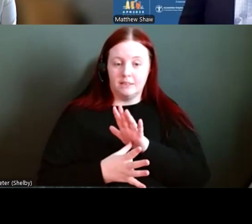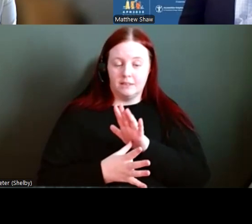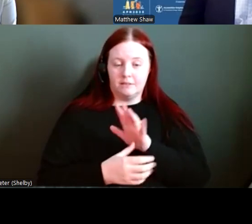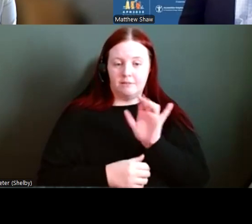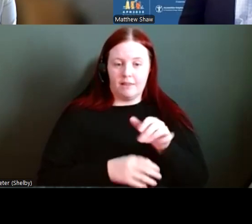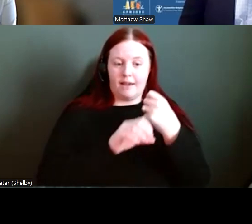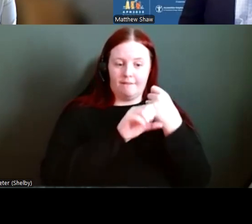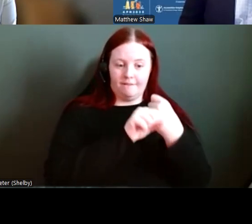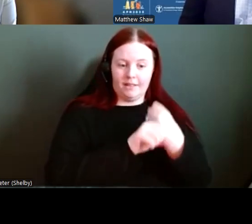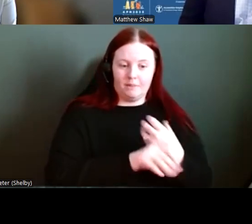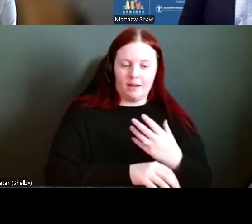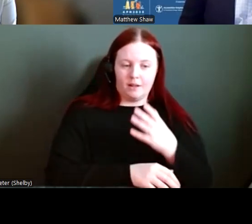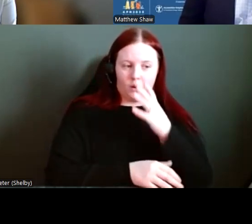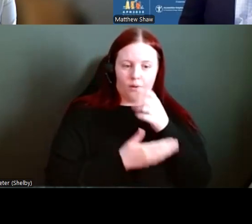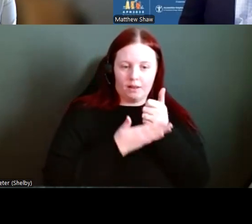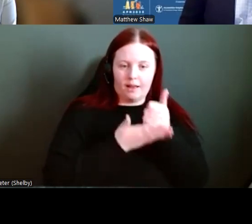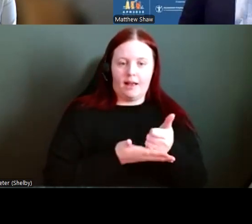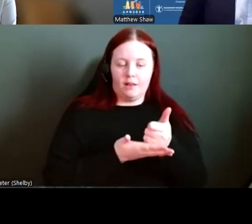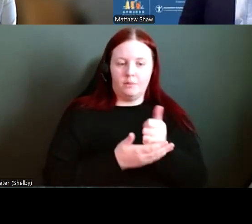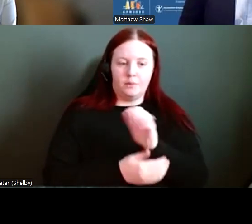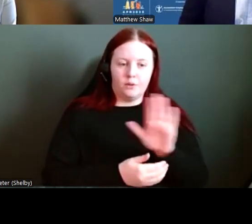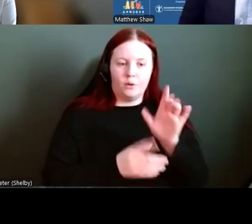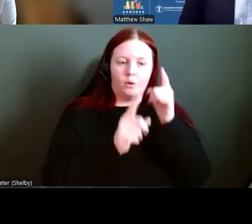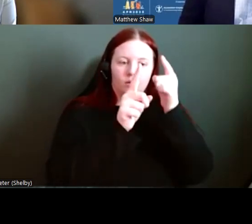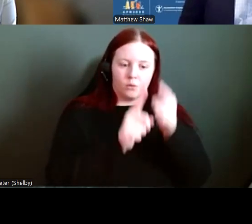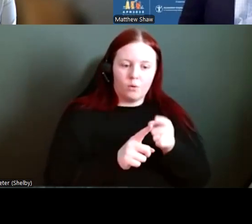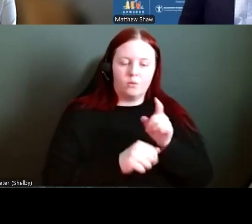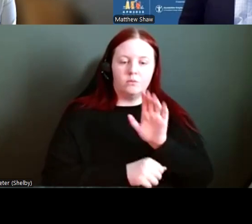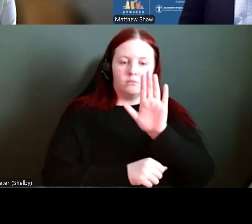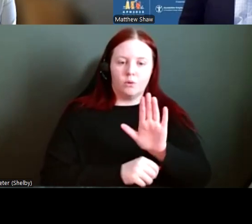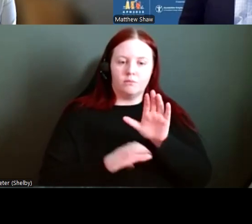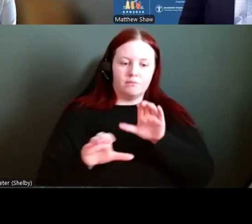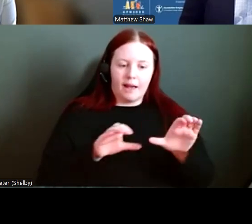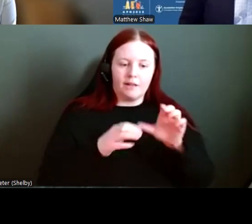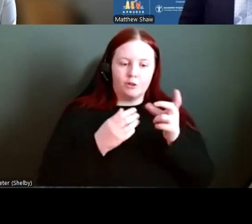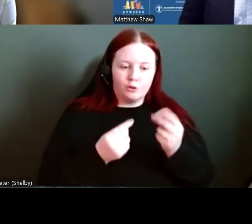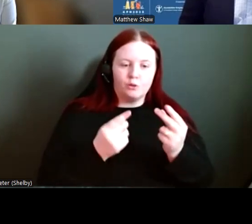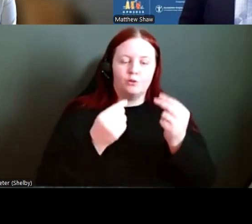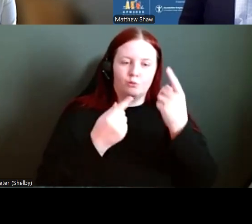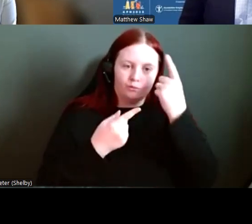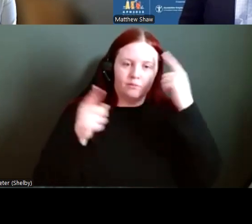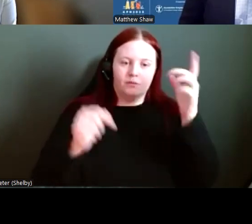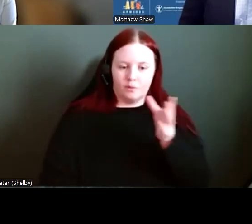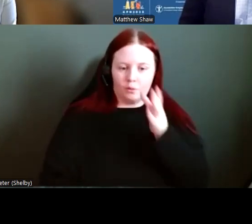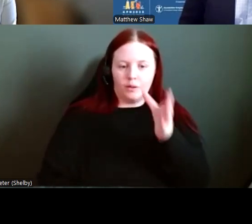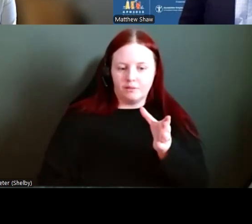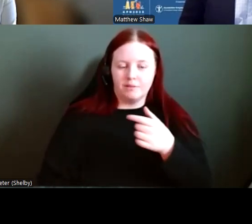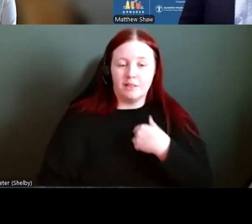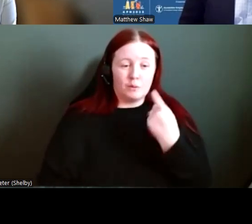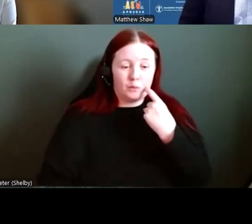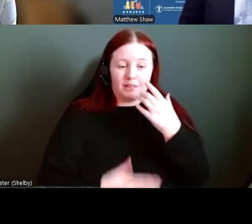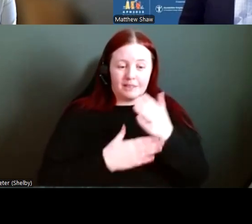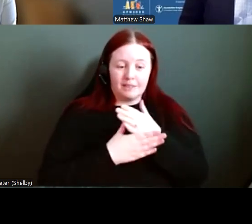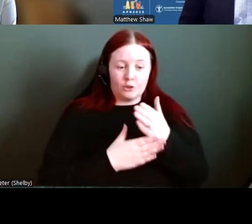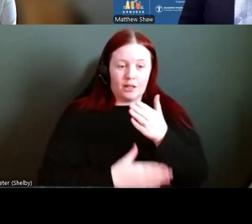is going to help your initiatives excel, because as we've just shared, there's a number of different ways